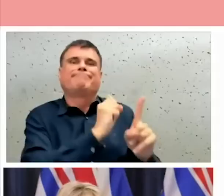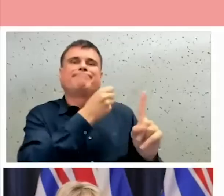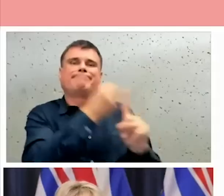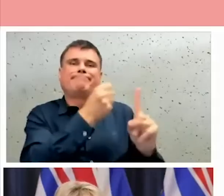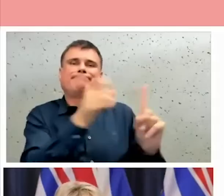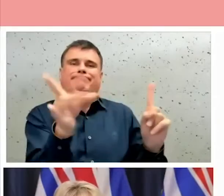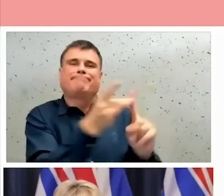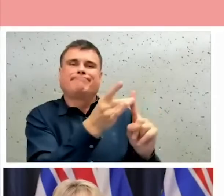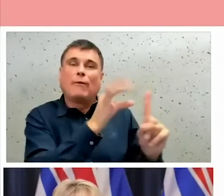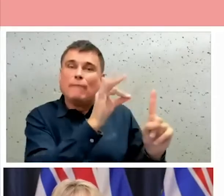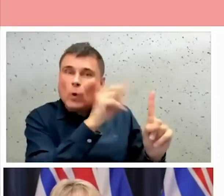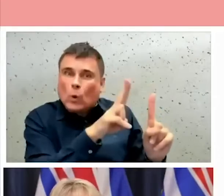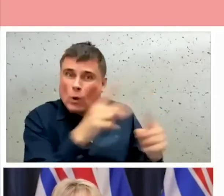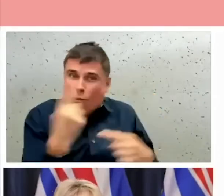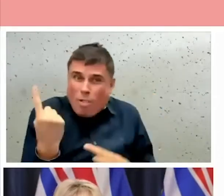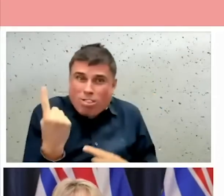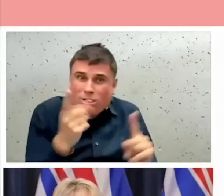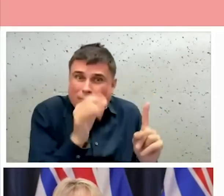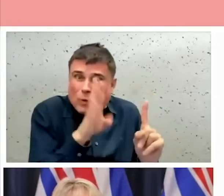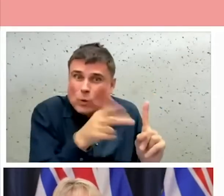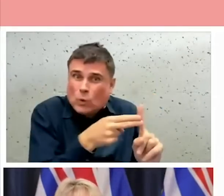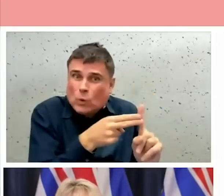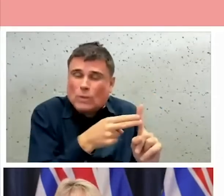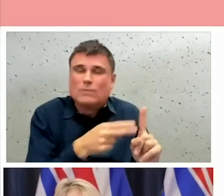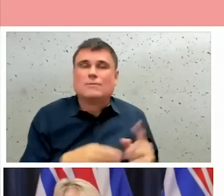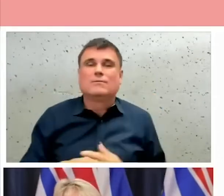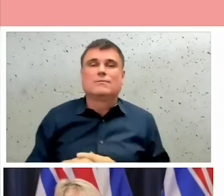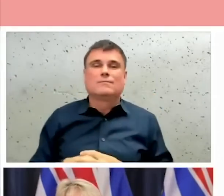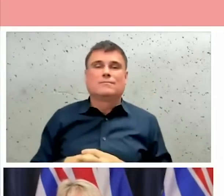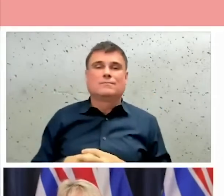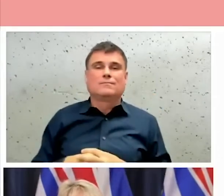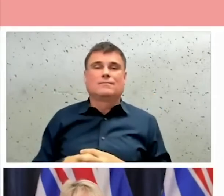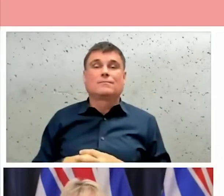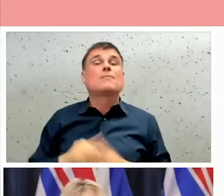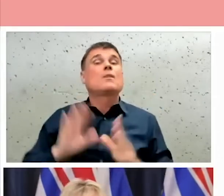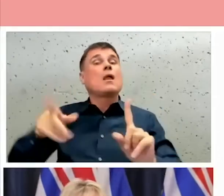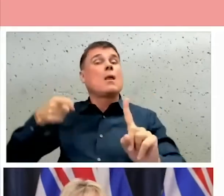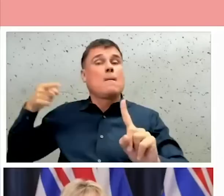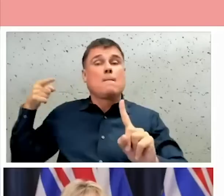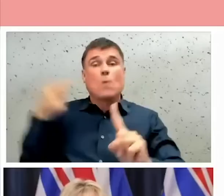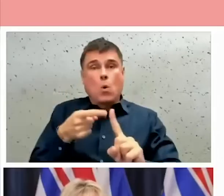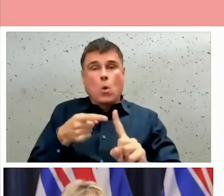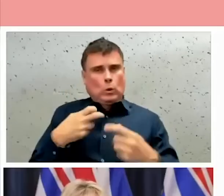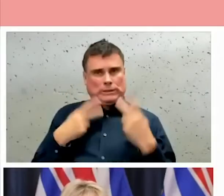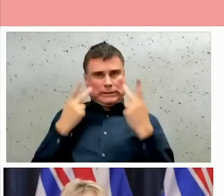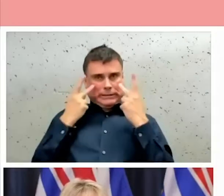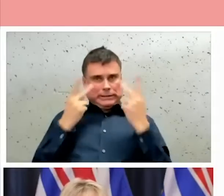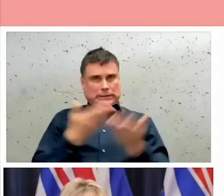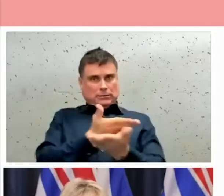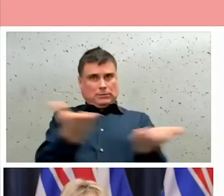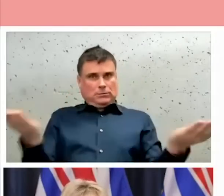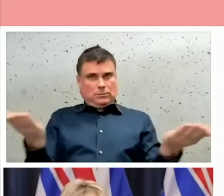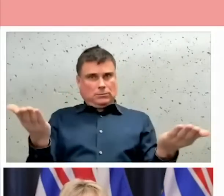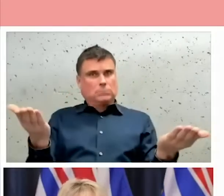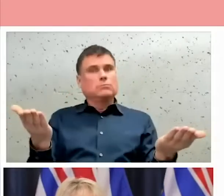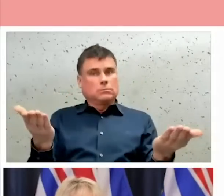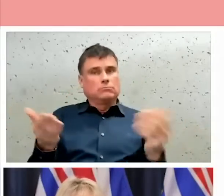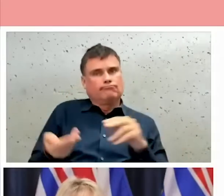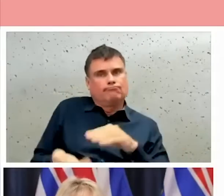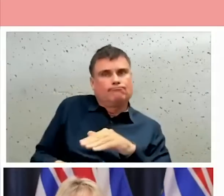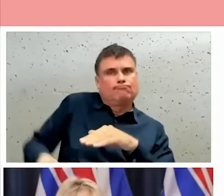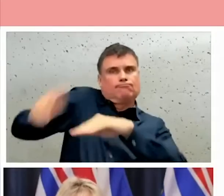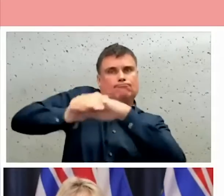carefully watching that. But what this shows us is that across the board we had an increase in rates of testing in this age